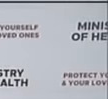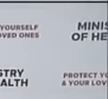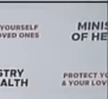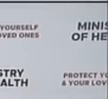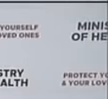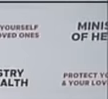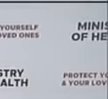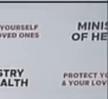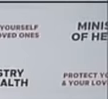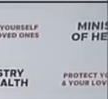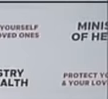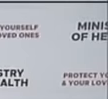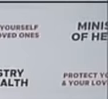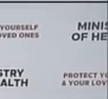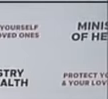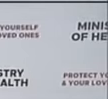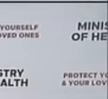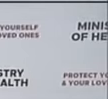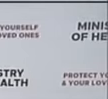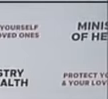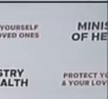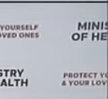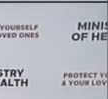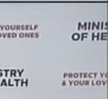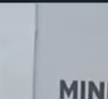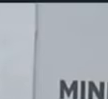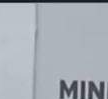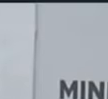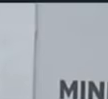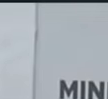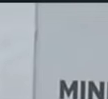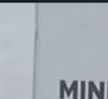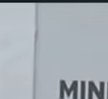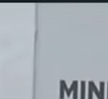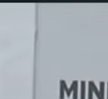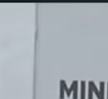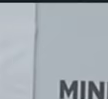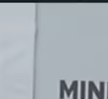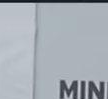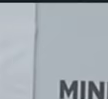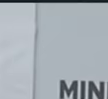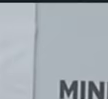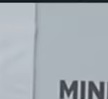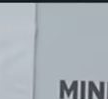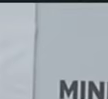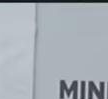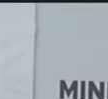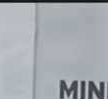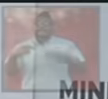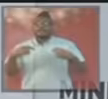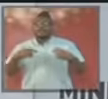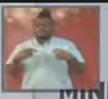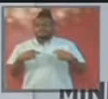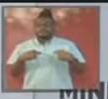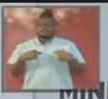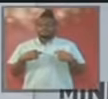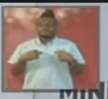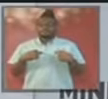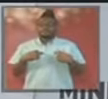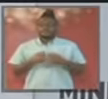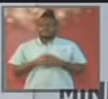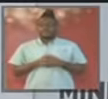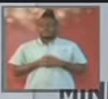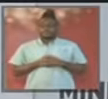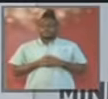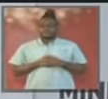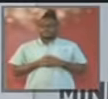this point in time, the Kovacs facility has actually, we know that they have approved